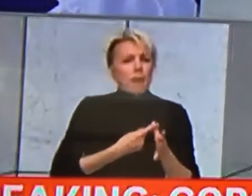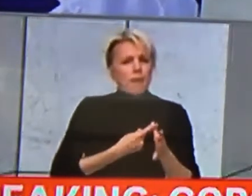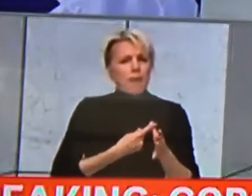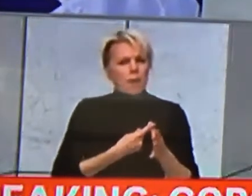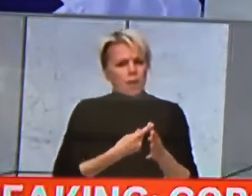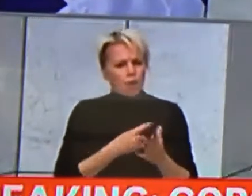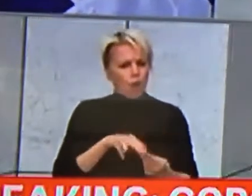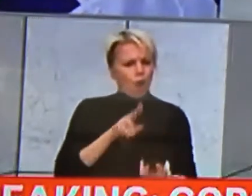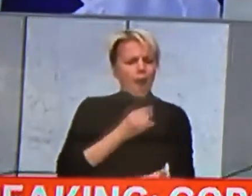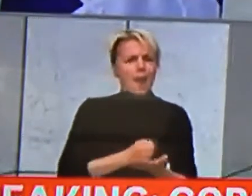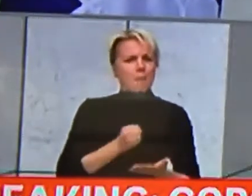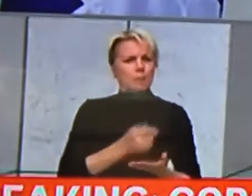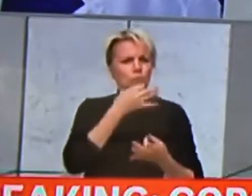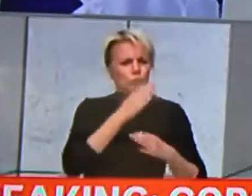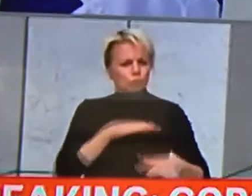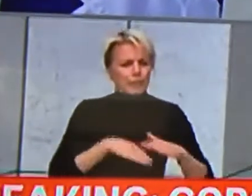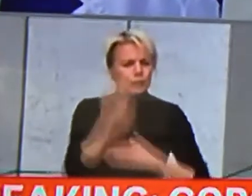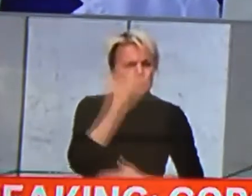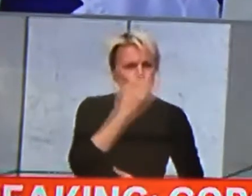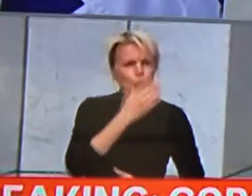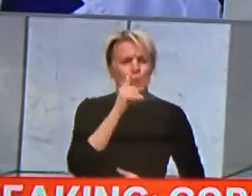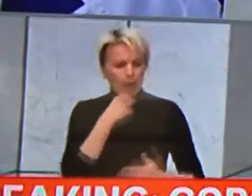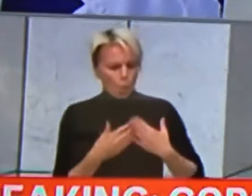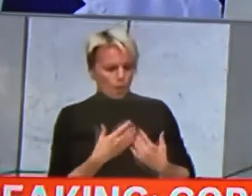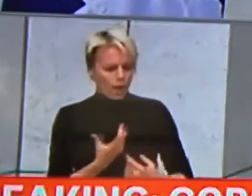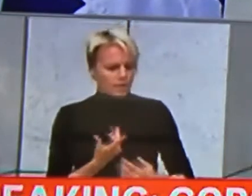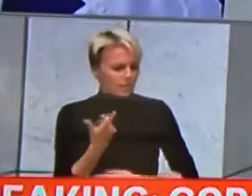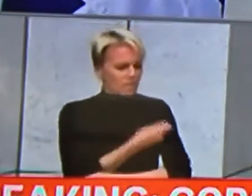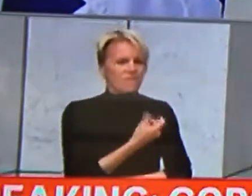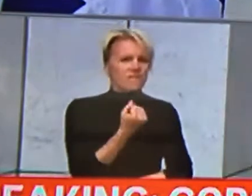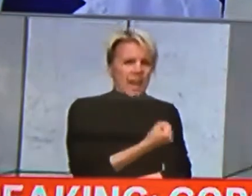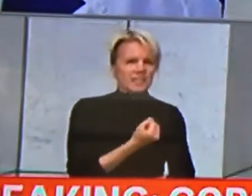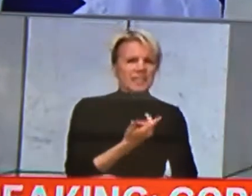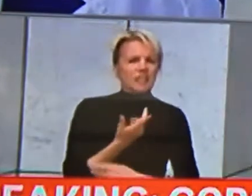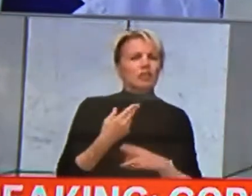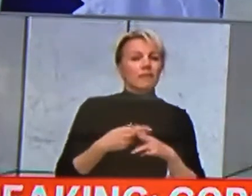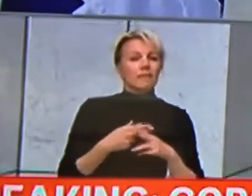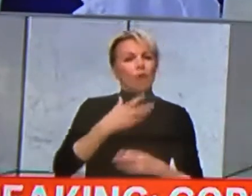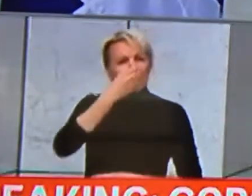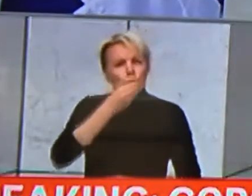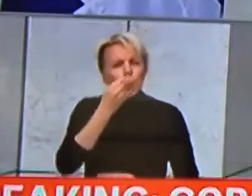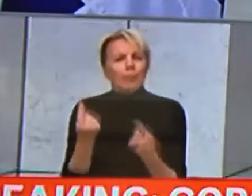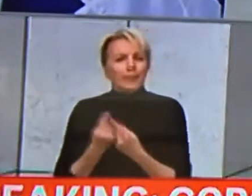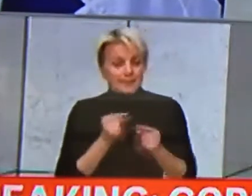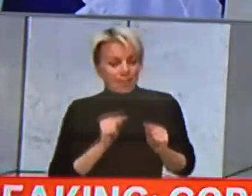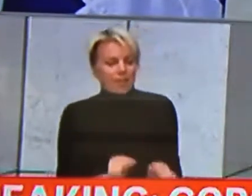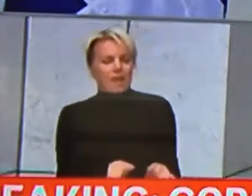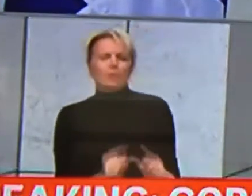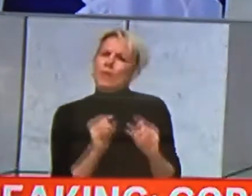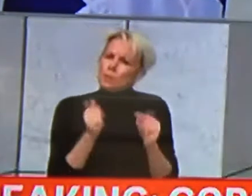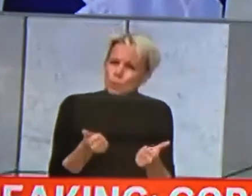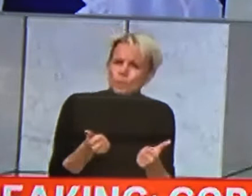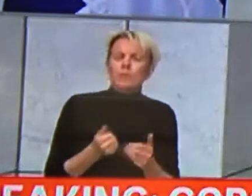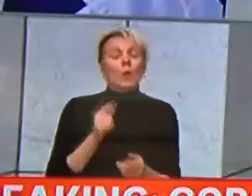that. But the point is we've now entered into a transition phase with schools where education needs to continue to